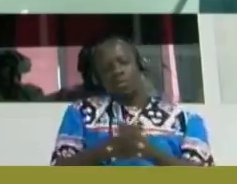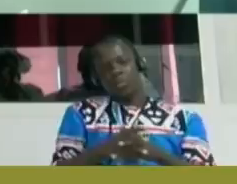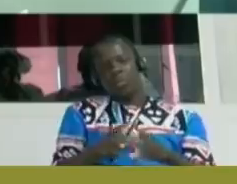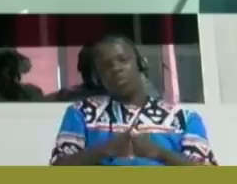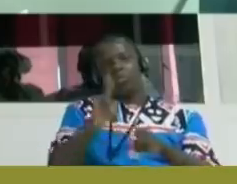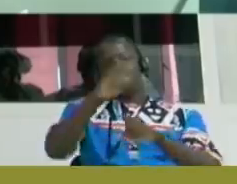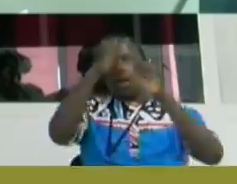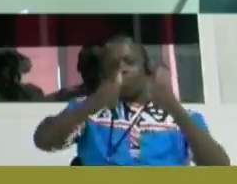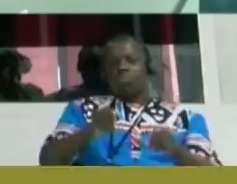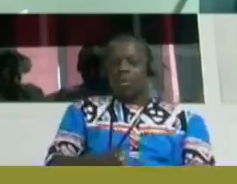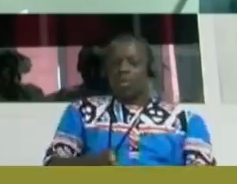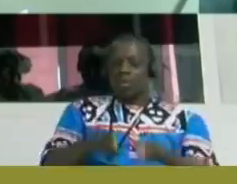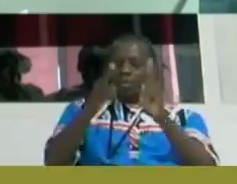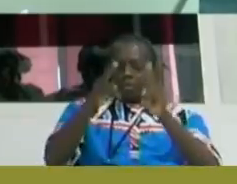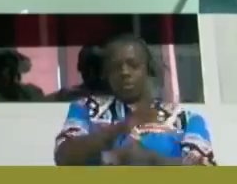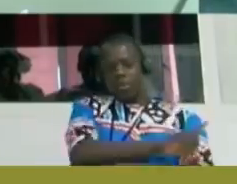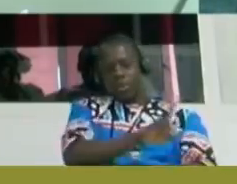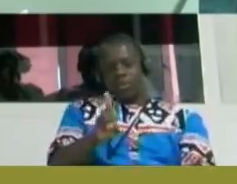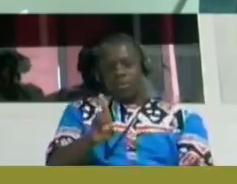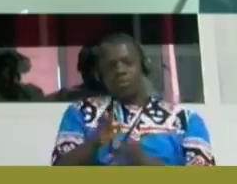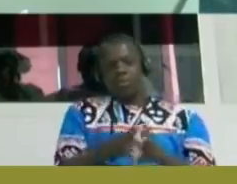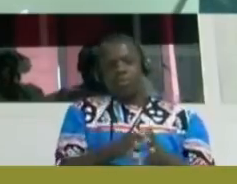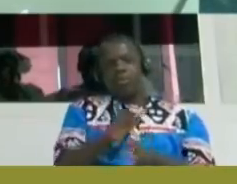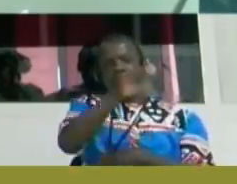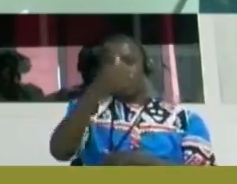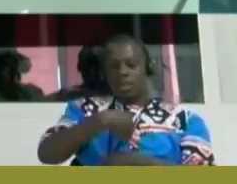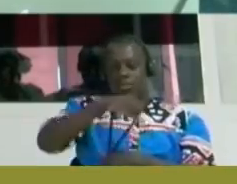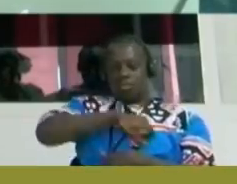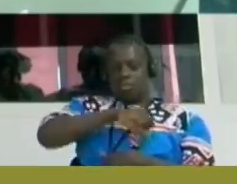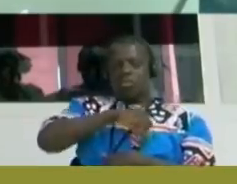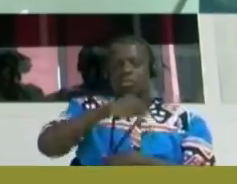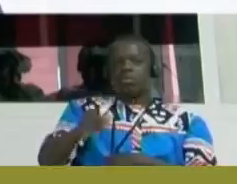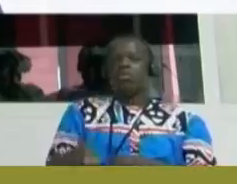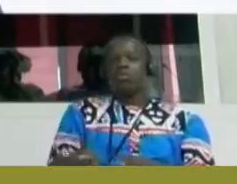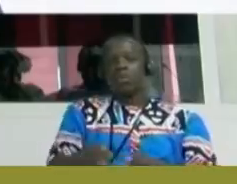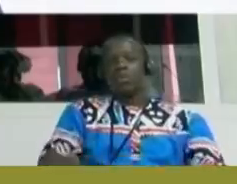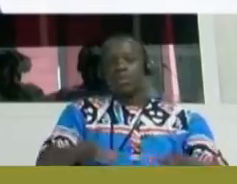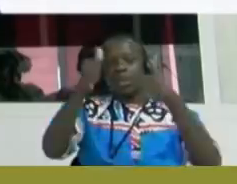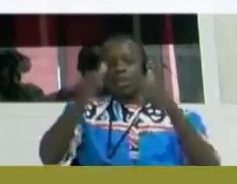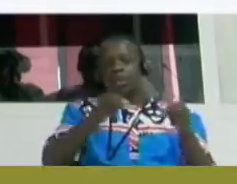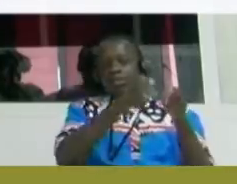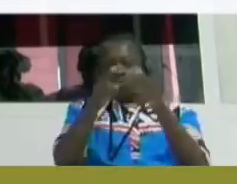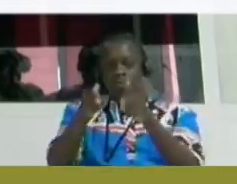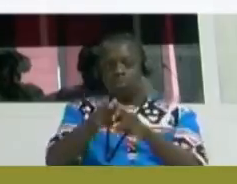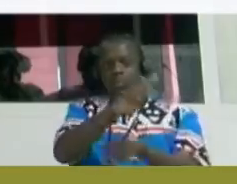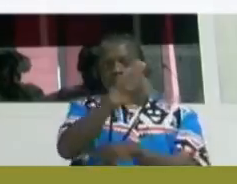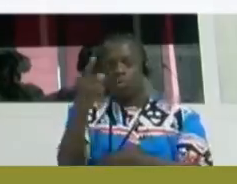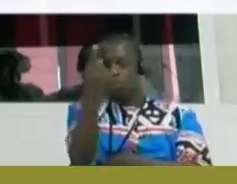happened? We shot them. And I personally, I initiated the shooting. And it was not just you who